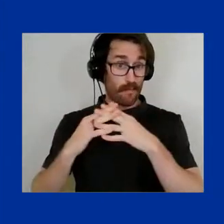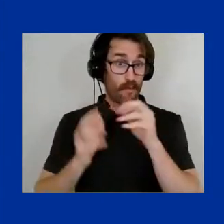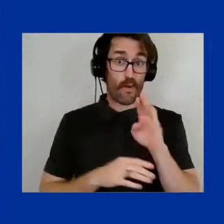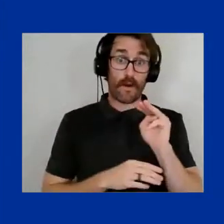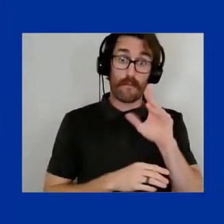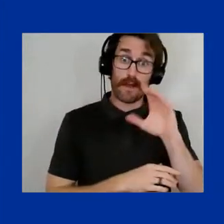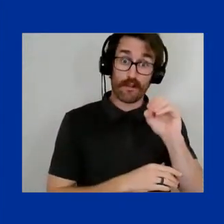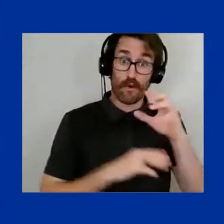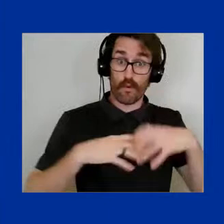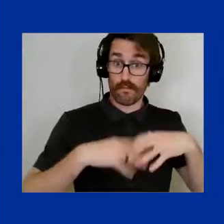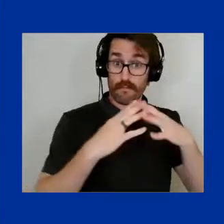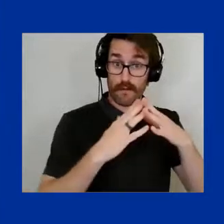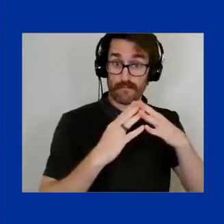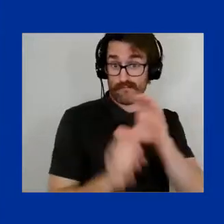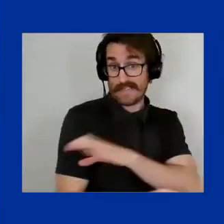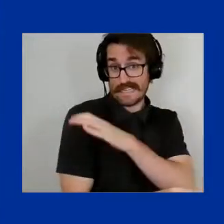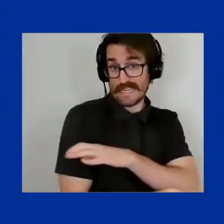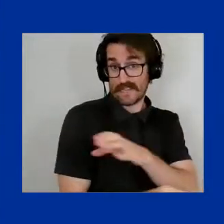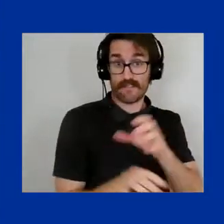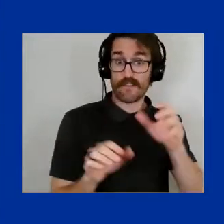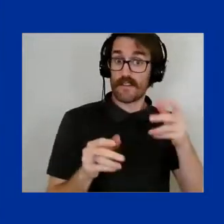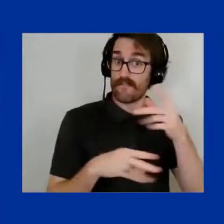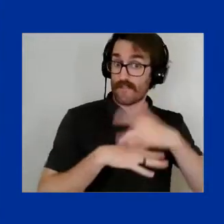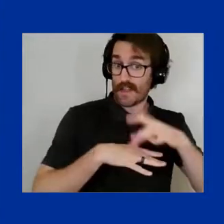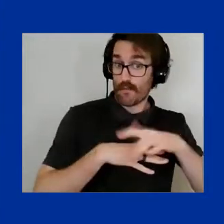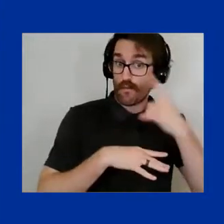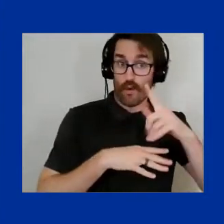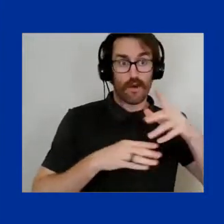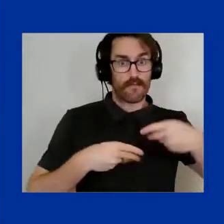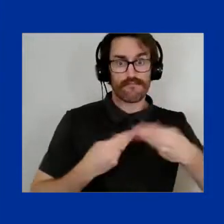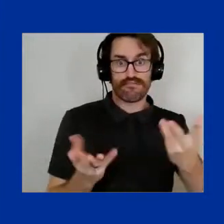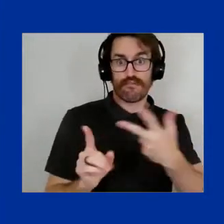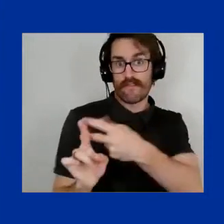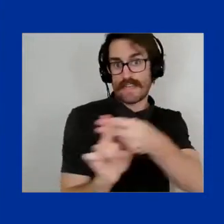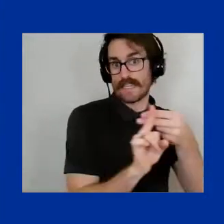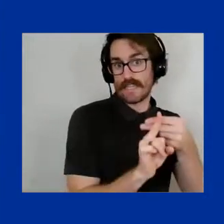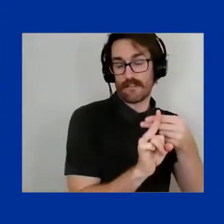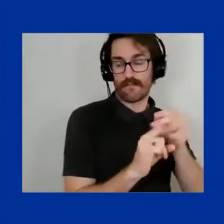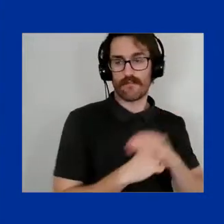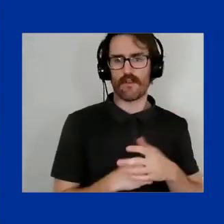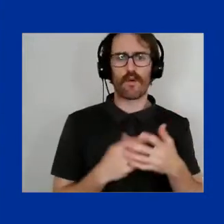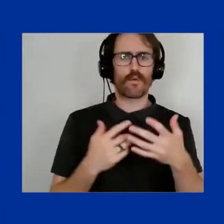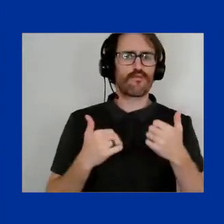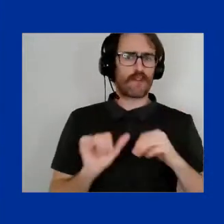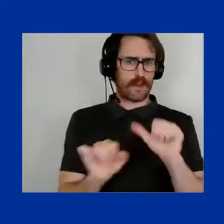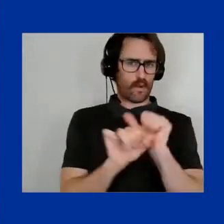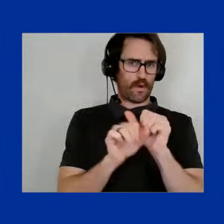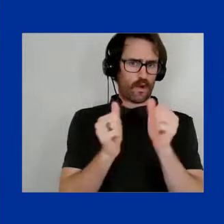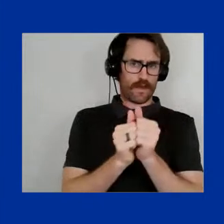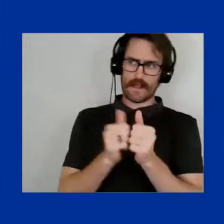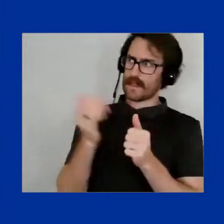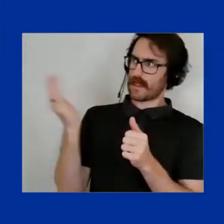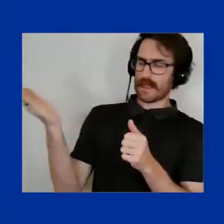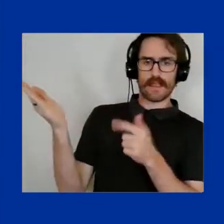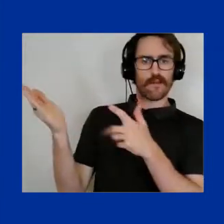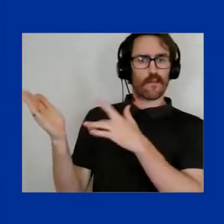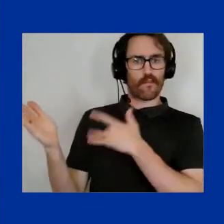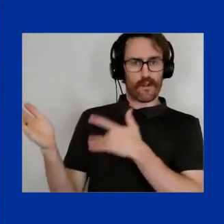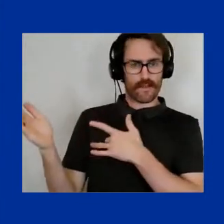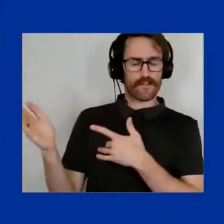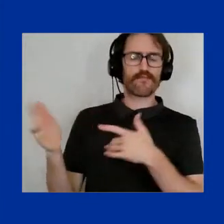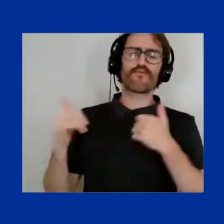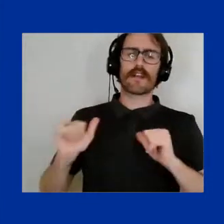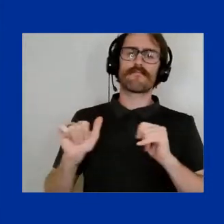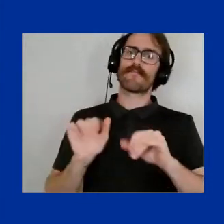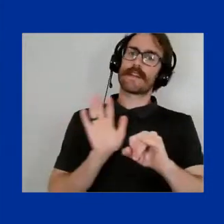clinics that were described earlier. And so really we're working in tandem in terms of the province identifying these FSAs and into